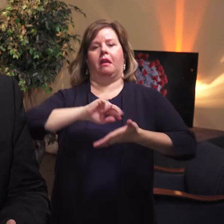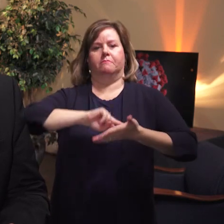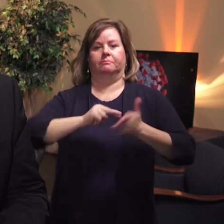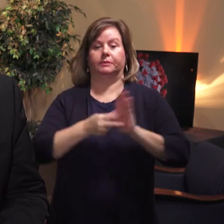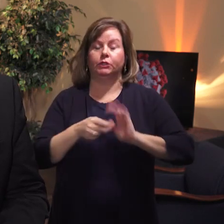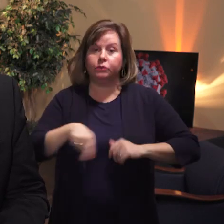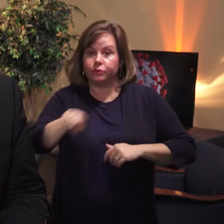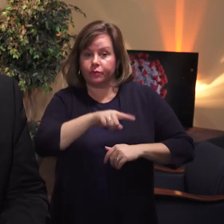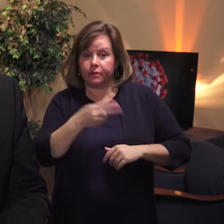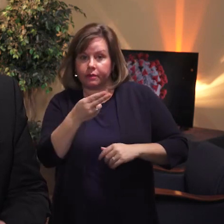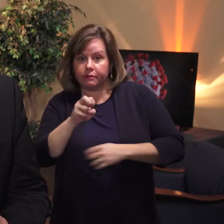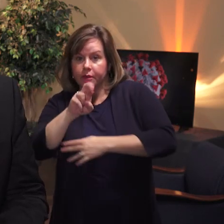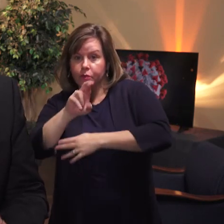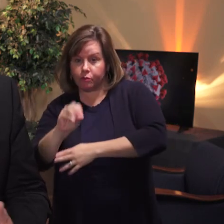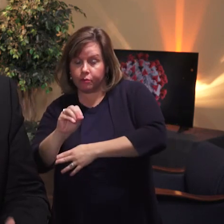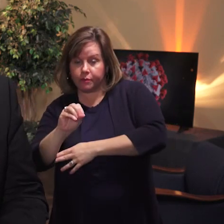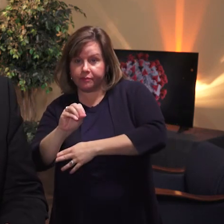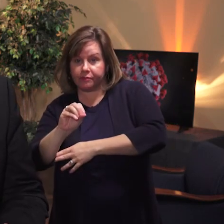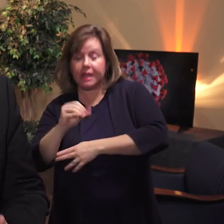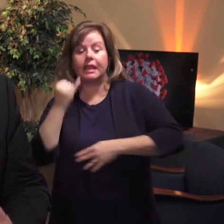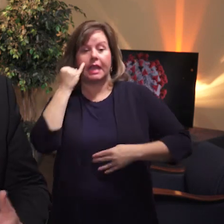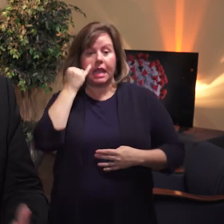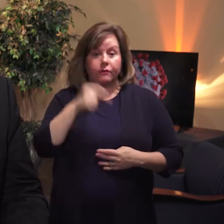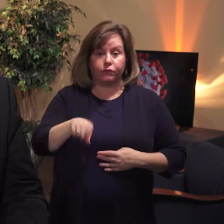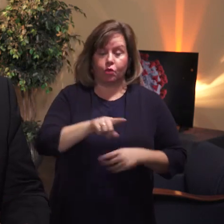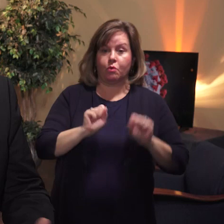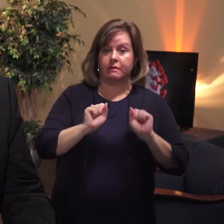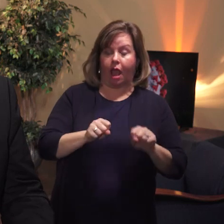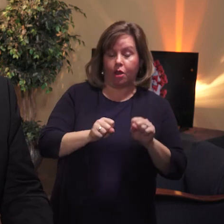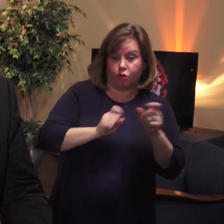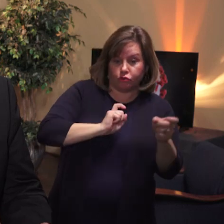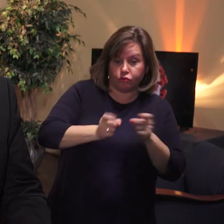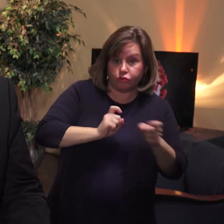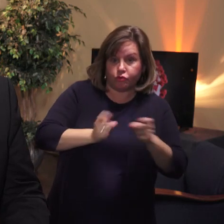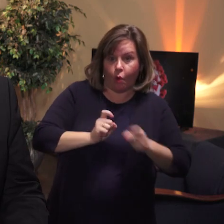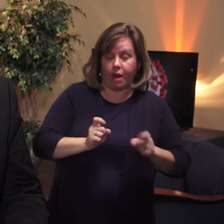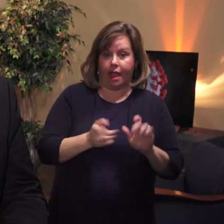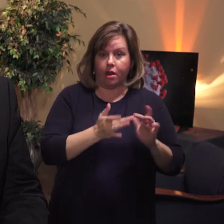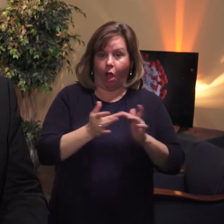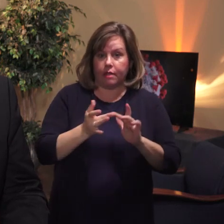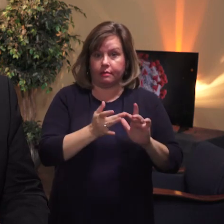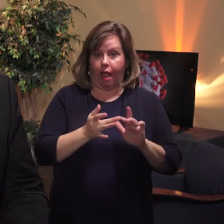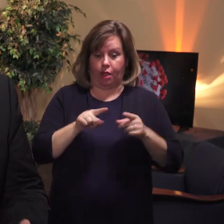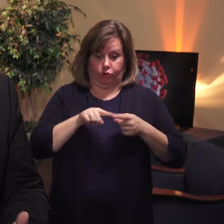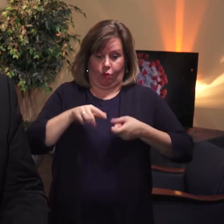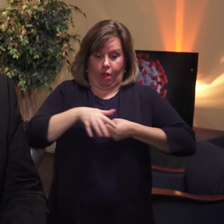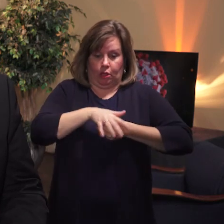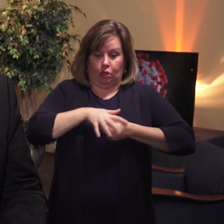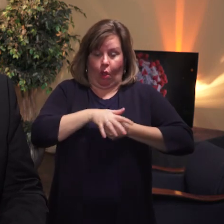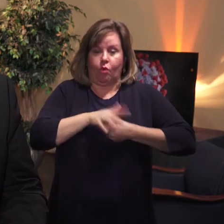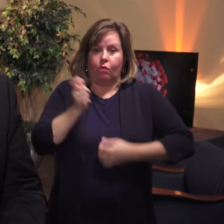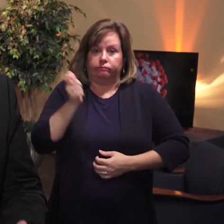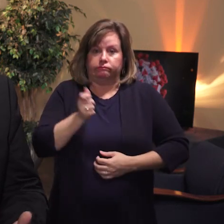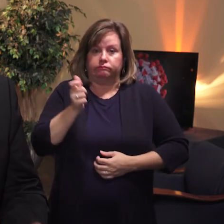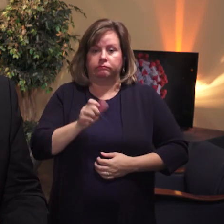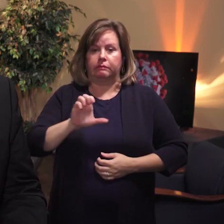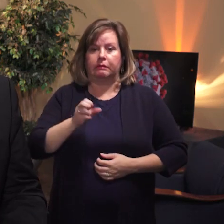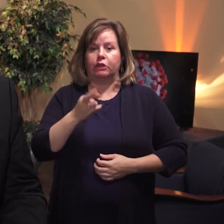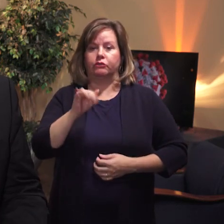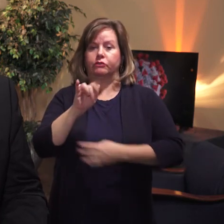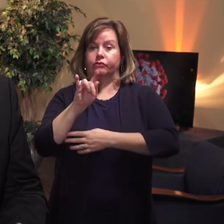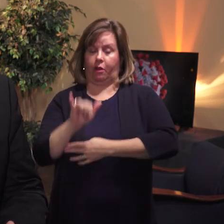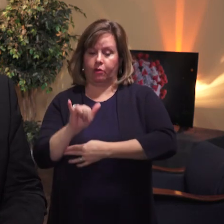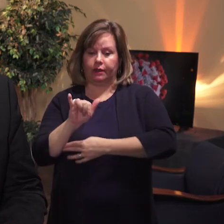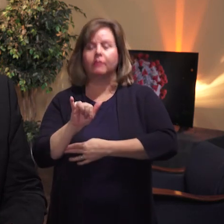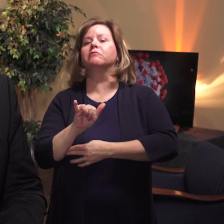If you have the means, you can be heroic by donating online to local charities. Everyone, from the